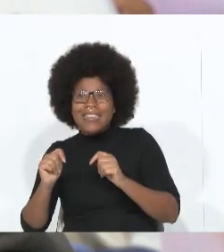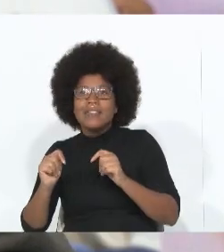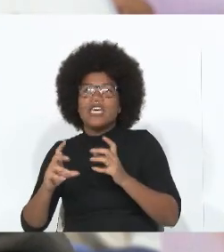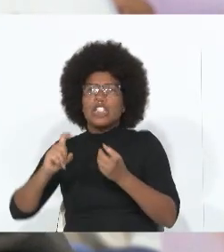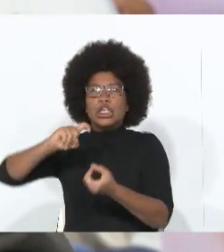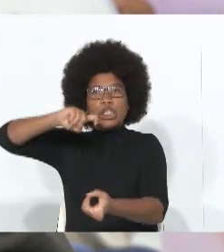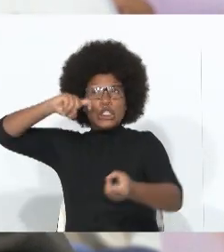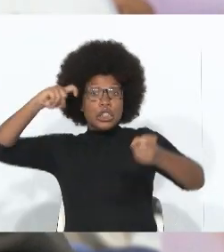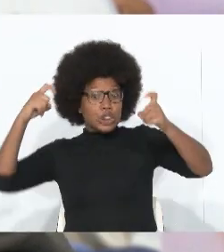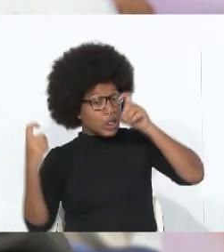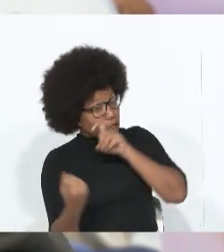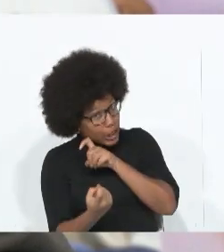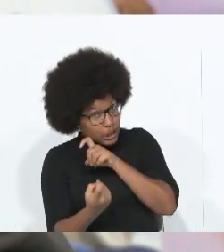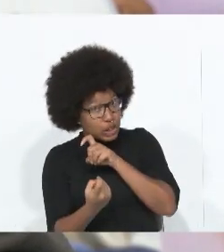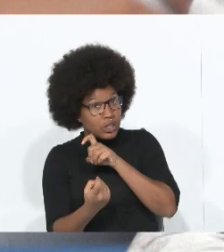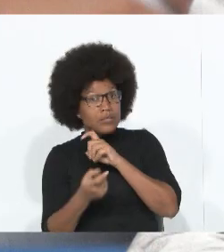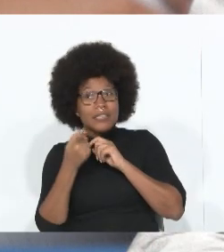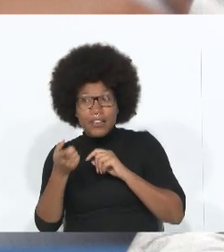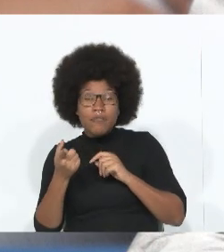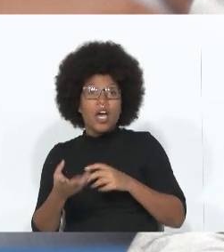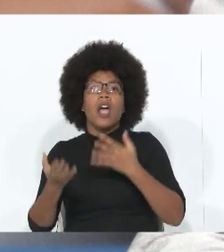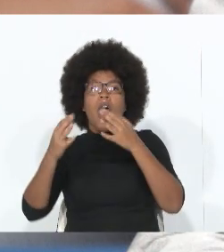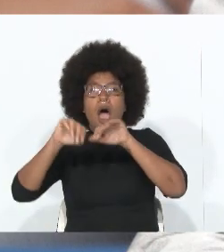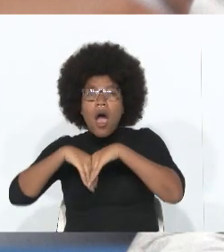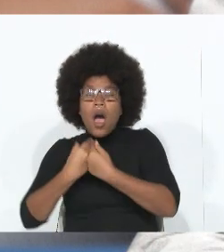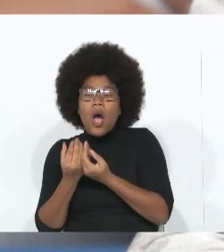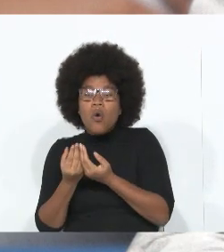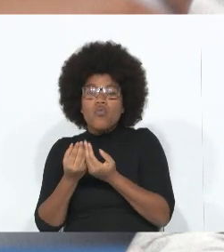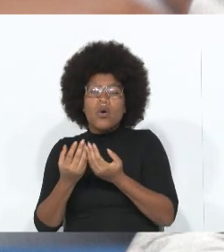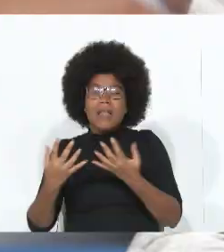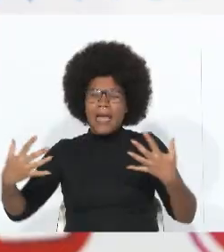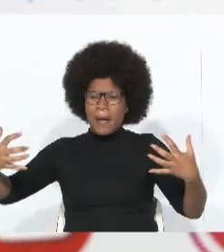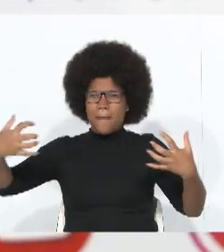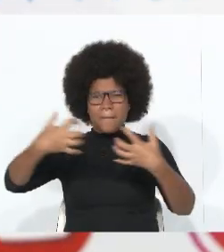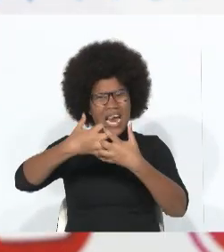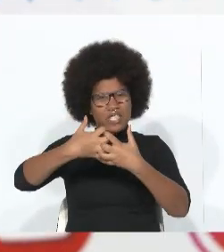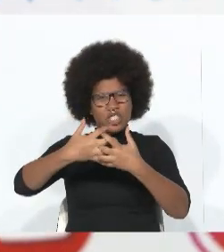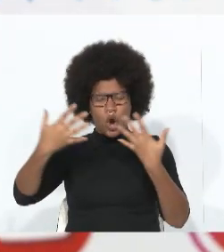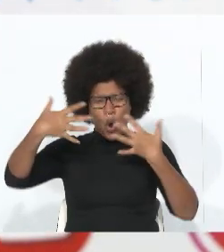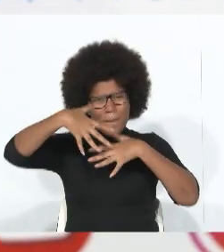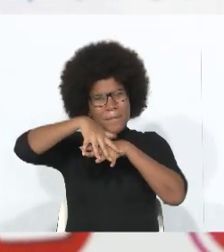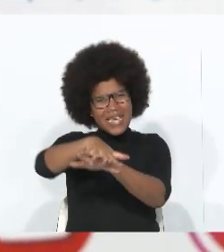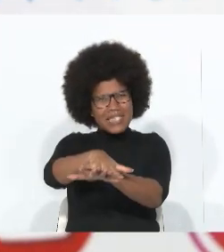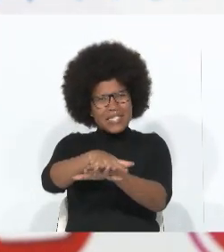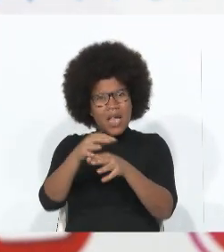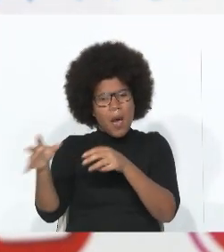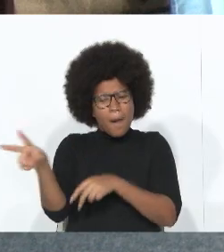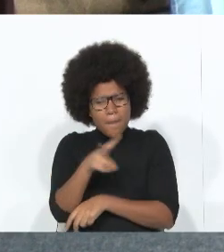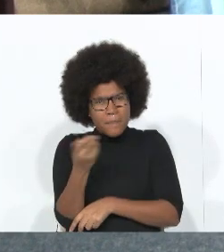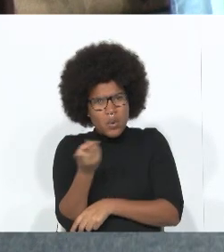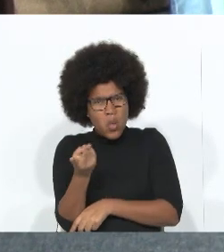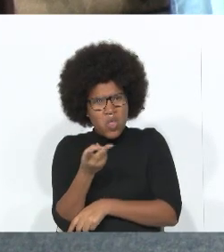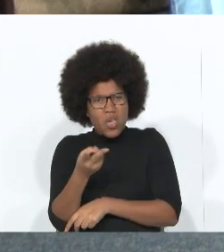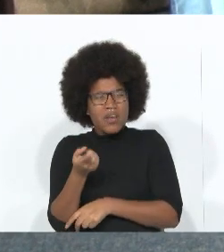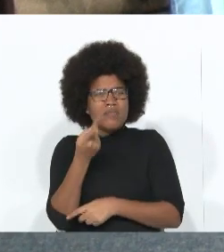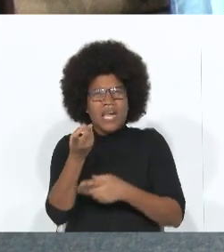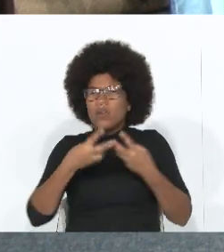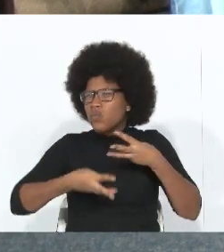recreate or reconsider a kind of hybrid approach that would satisfy both sides of the